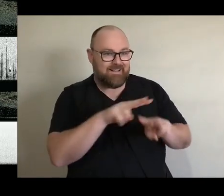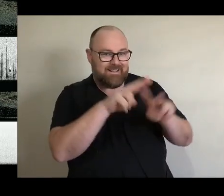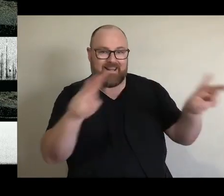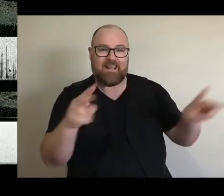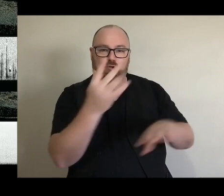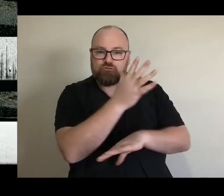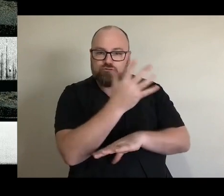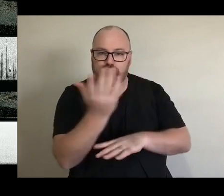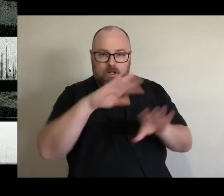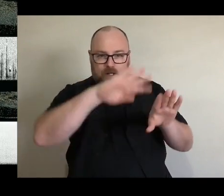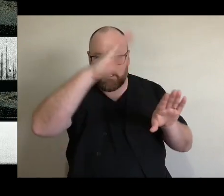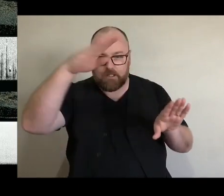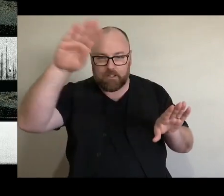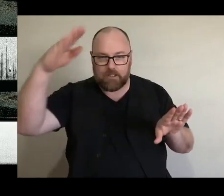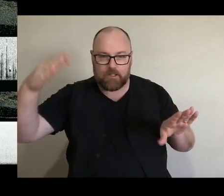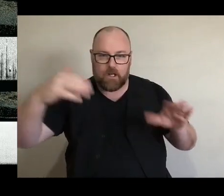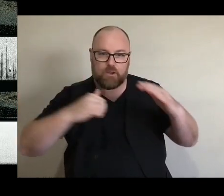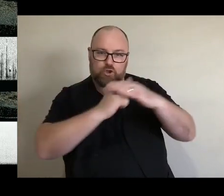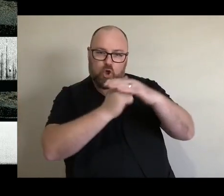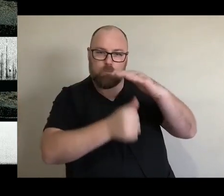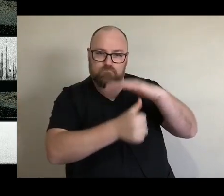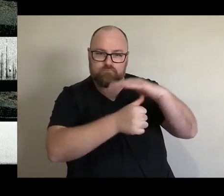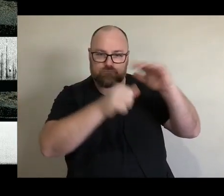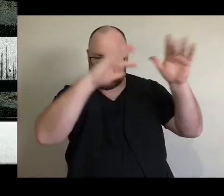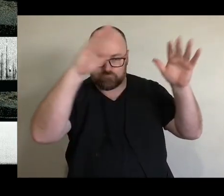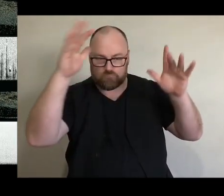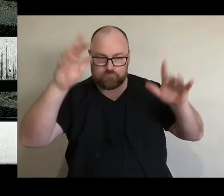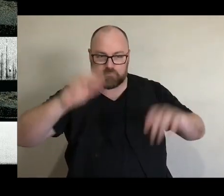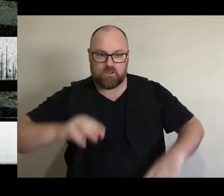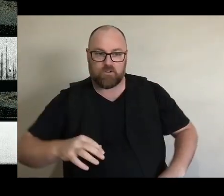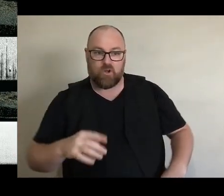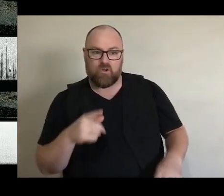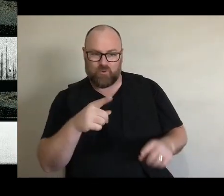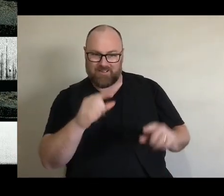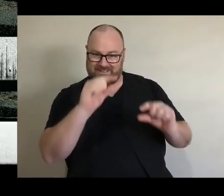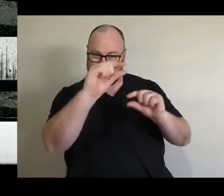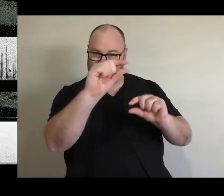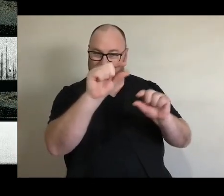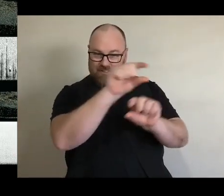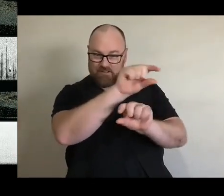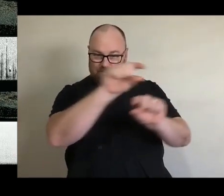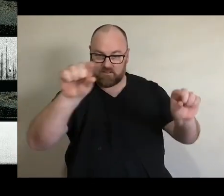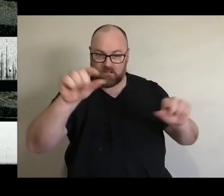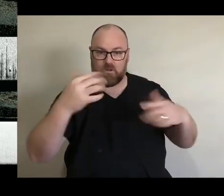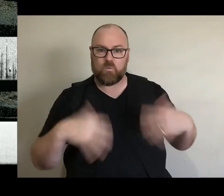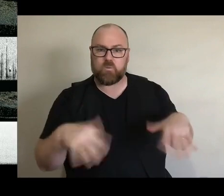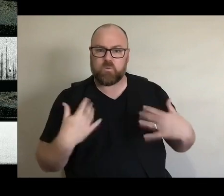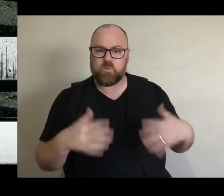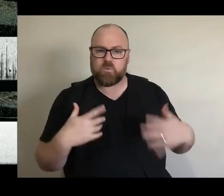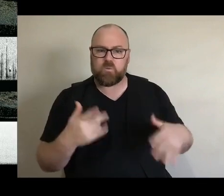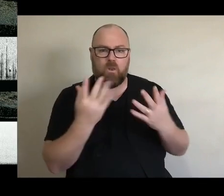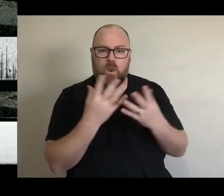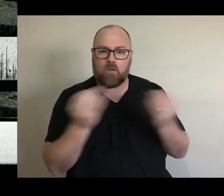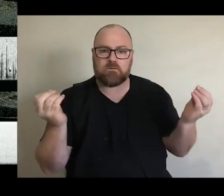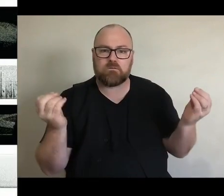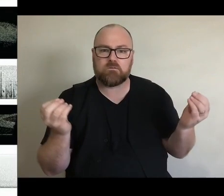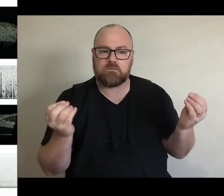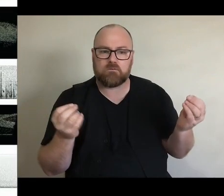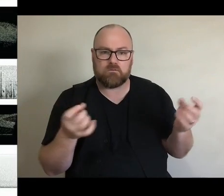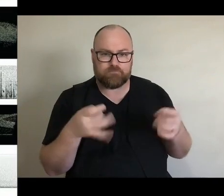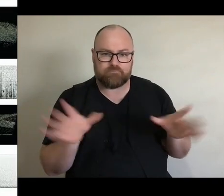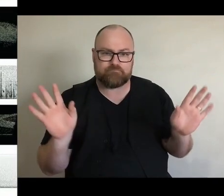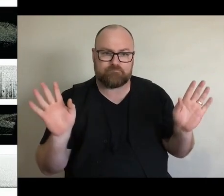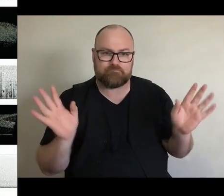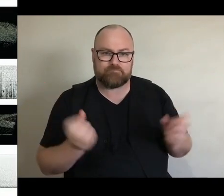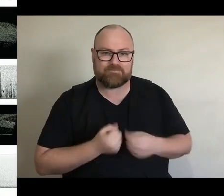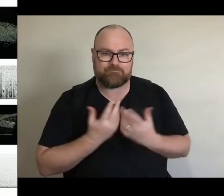right? So this is the sheer like breadth of what is lost just within a very small area of that country that was